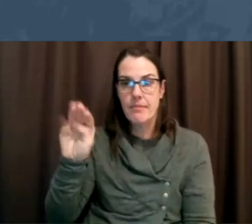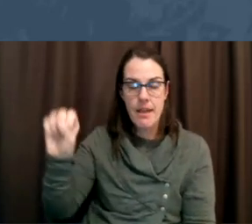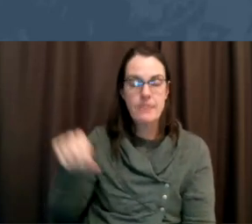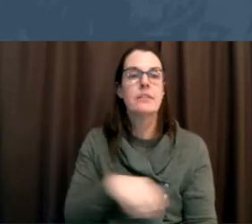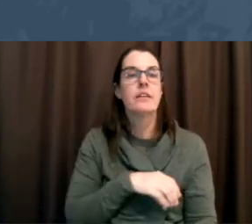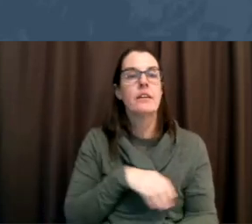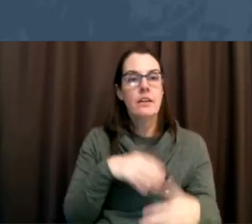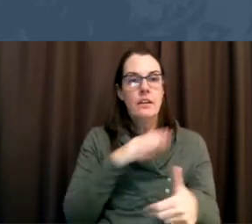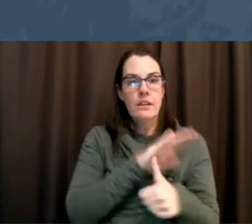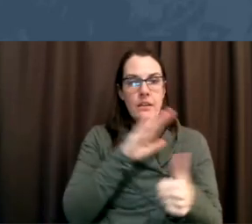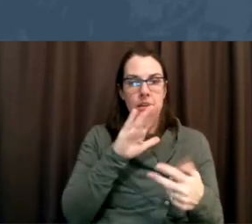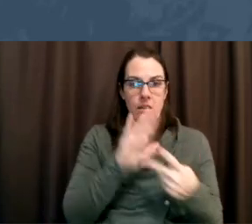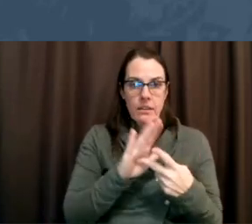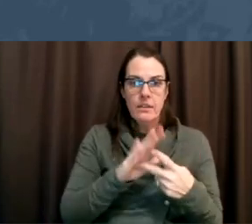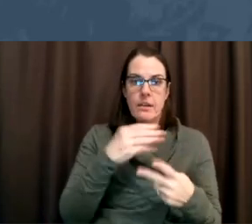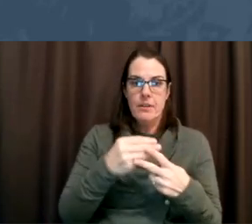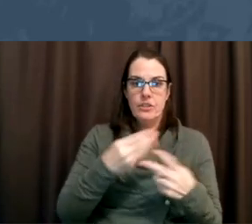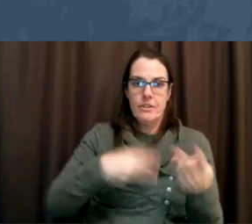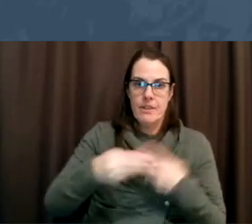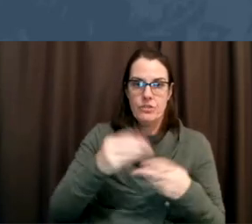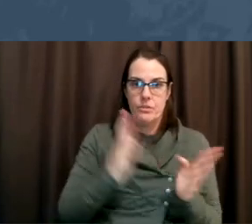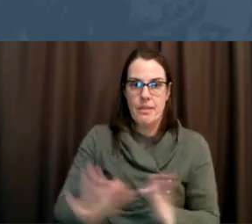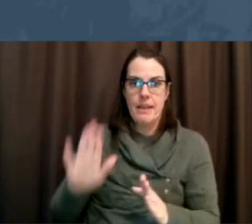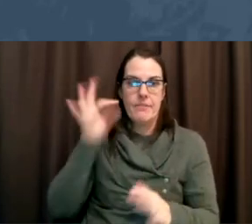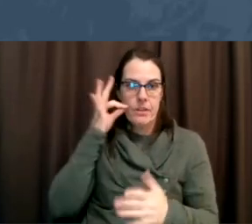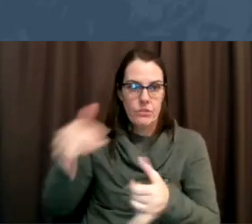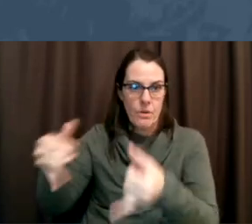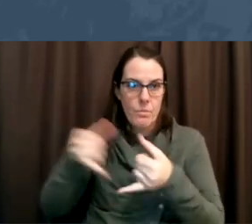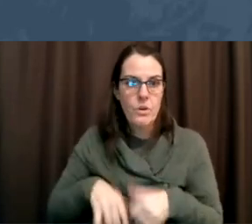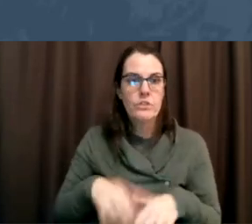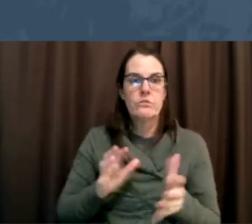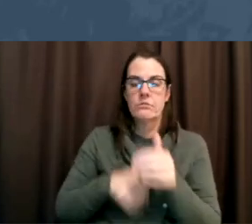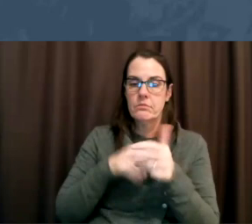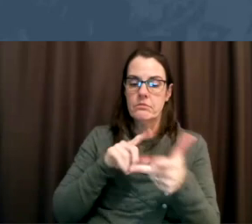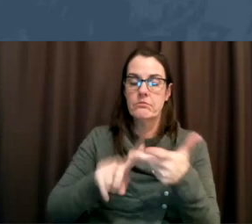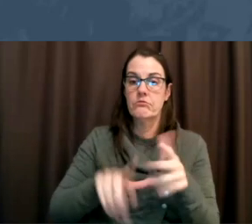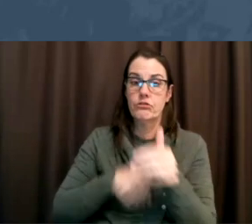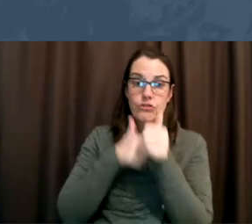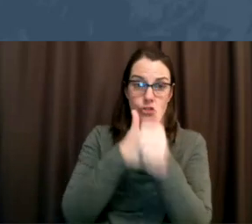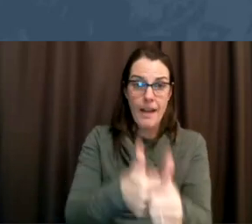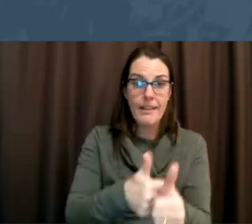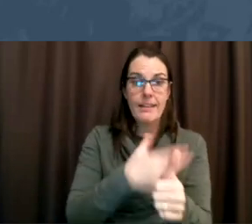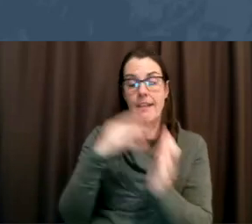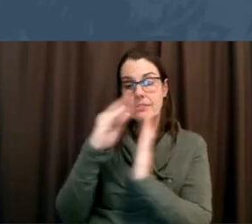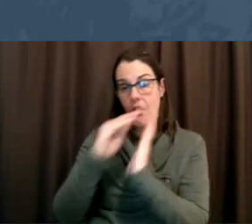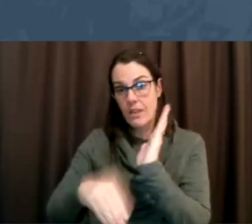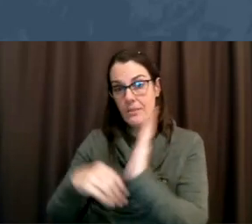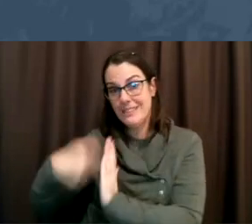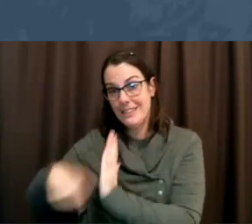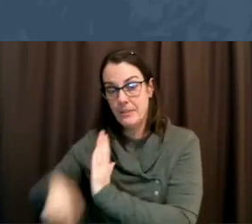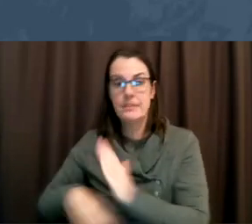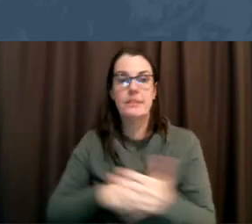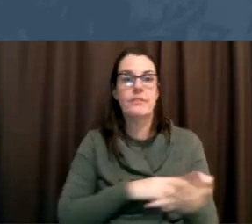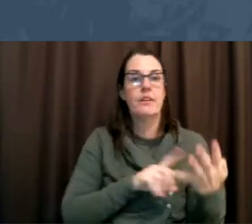going to talk about tracking and documenting expenses for federal grants compliance. And then we're also going to go over briefly some